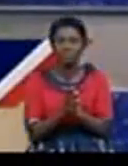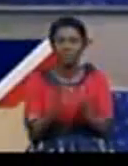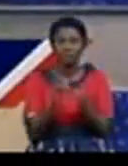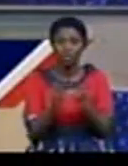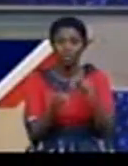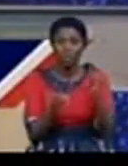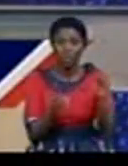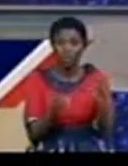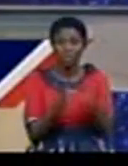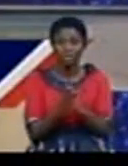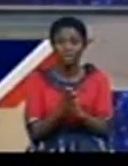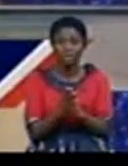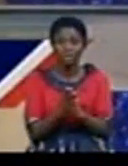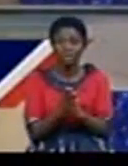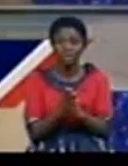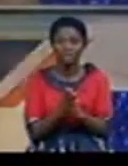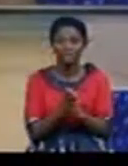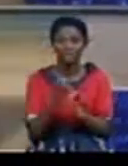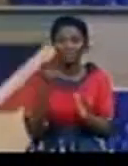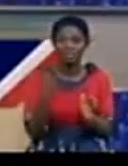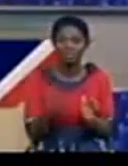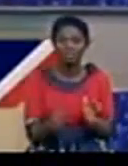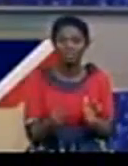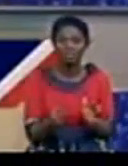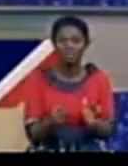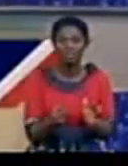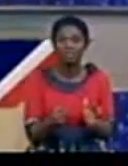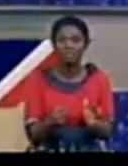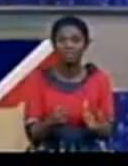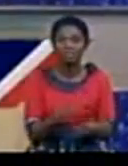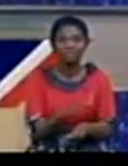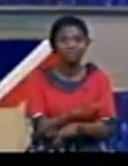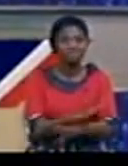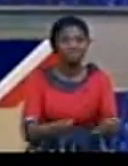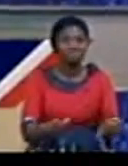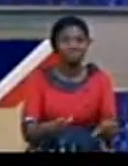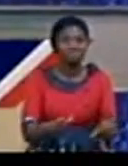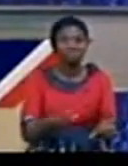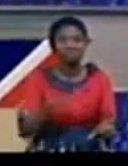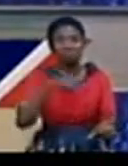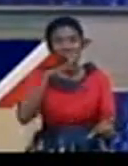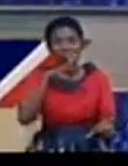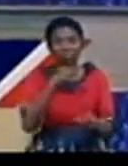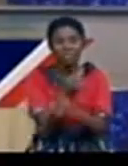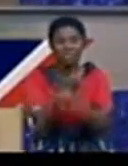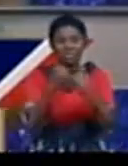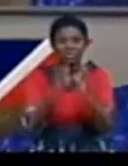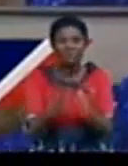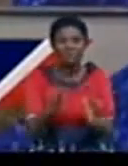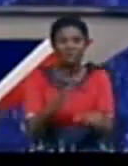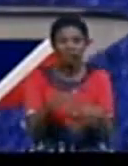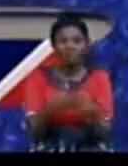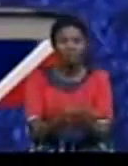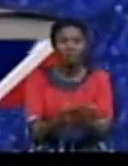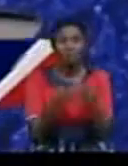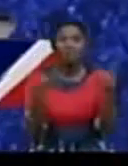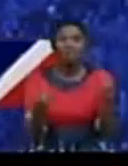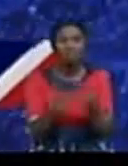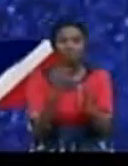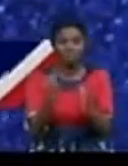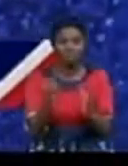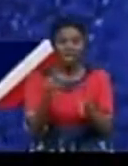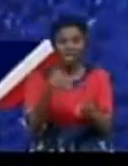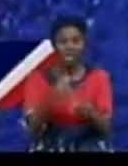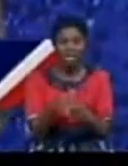one. Number one is the spotless Savior of all sinners. It tells us in Acts